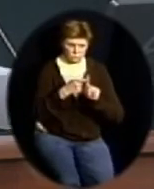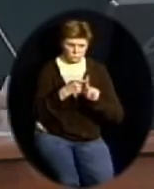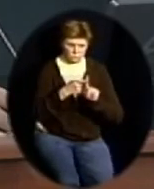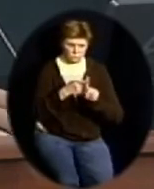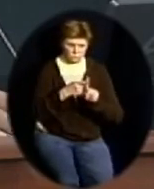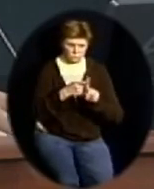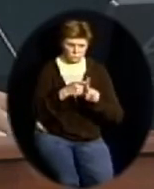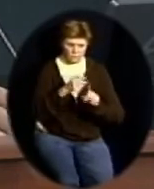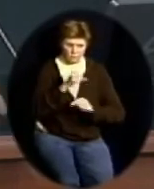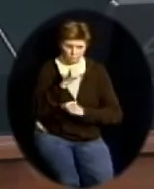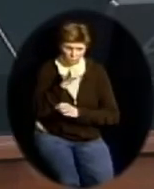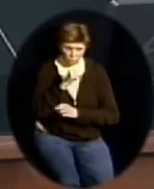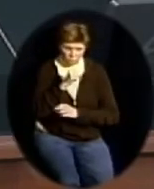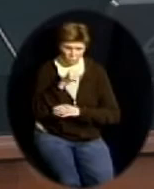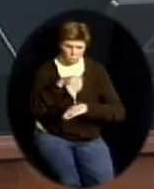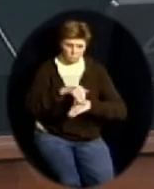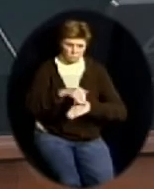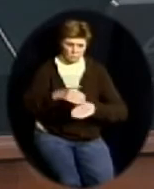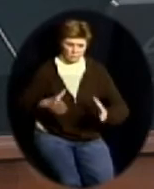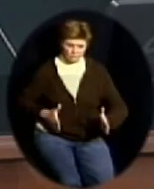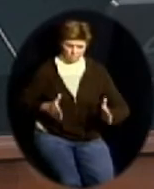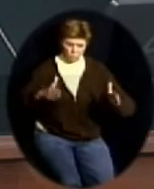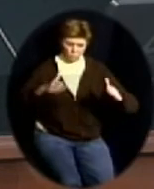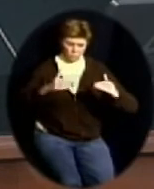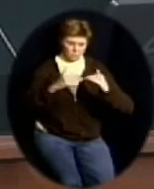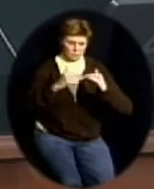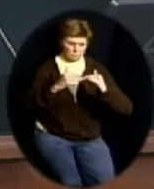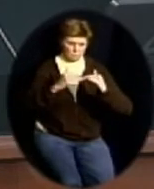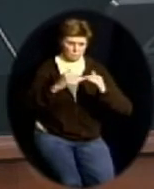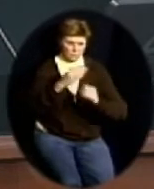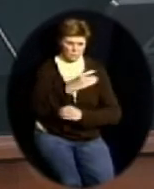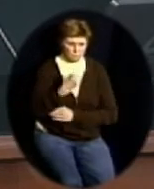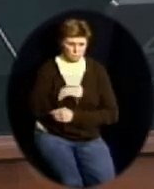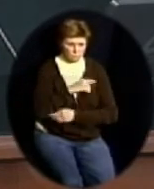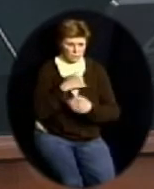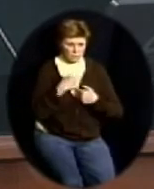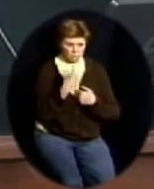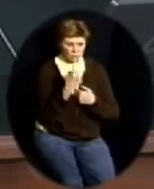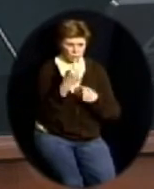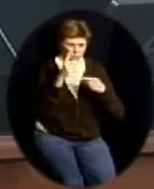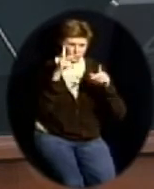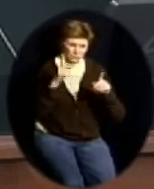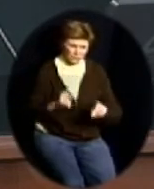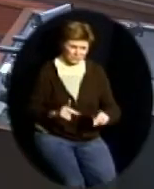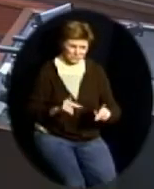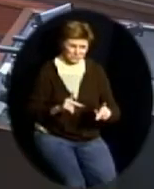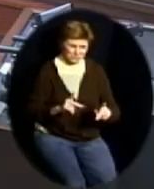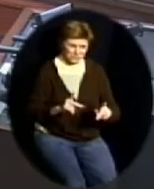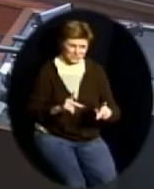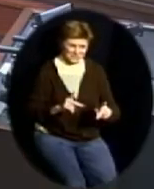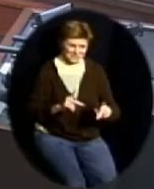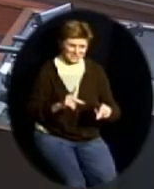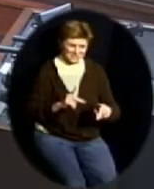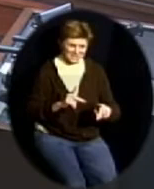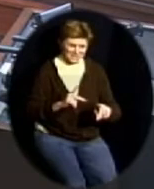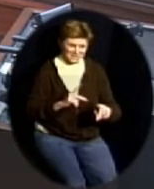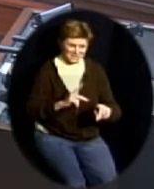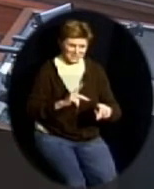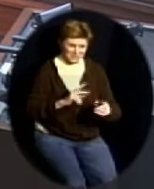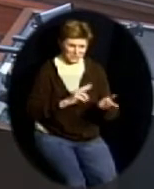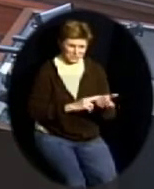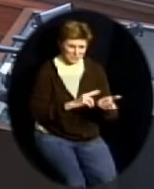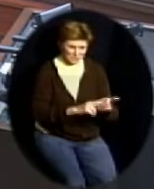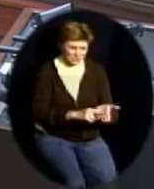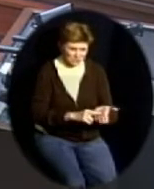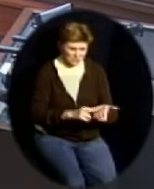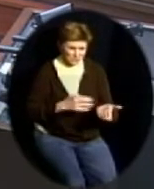name and your address. We have one person who has registered, Mr. Bruce, is it Drogi? Please forgive me if I've